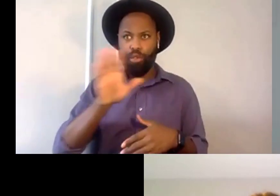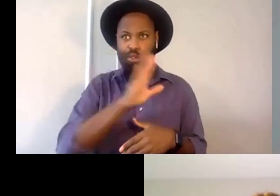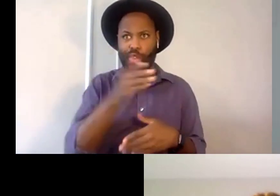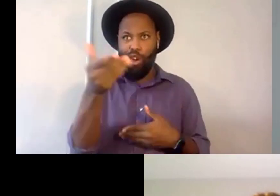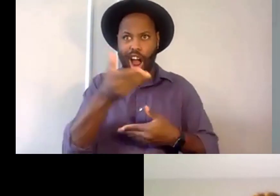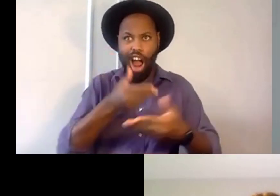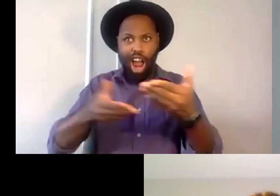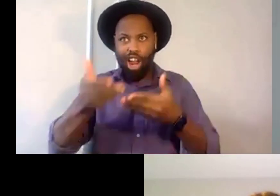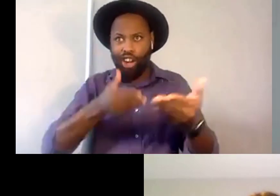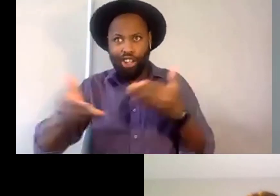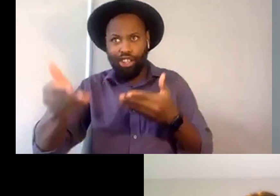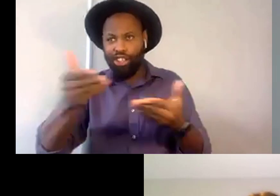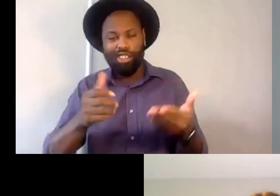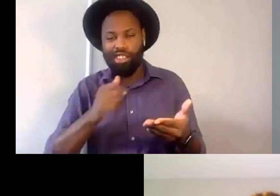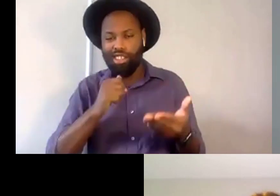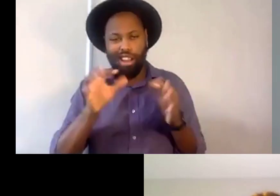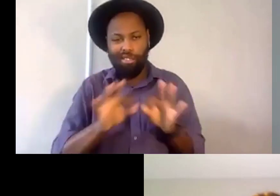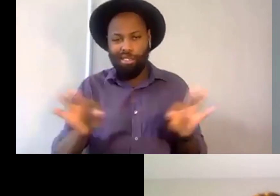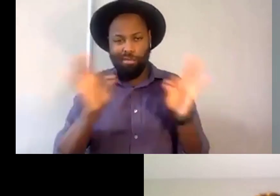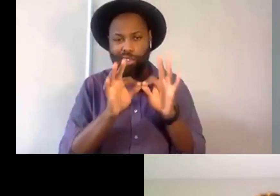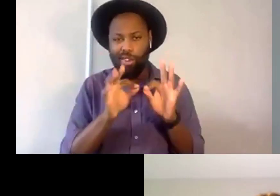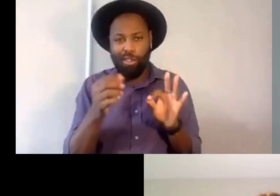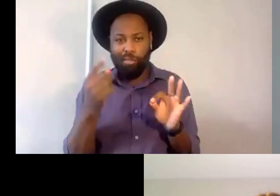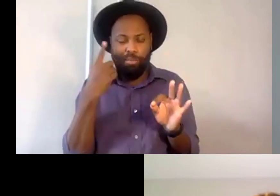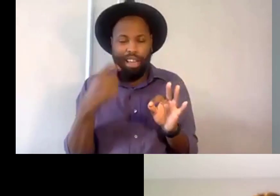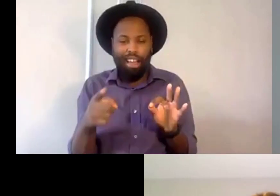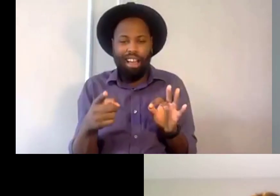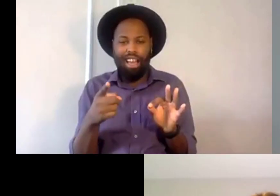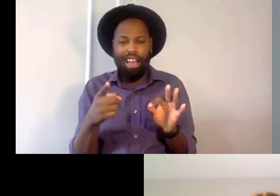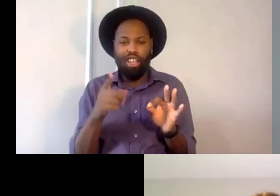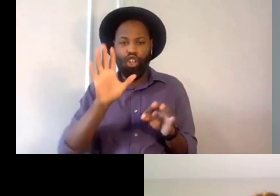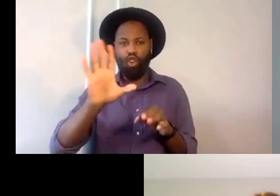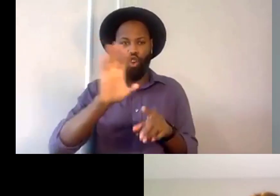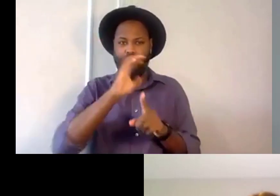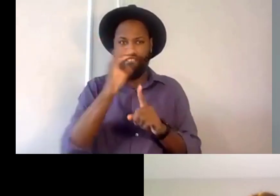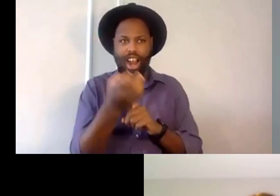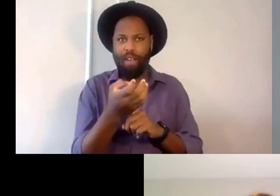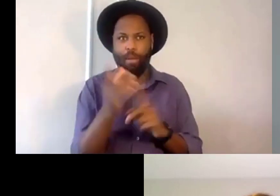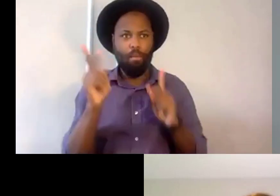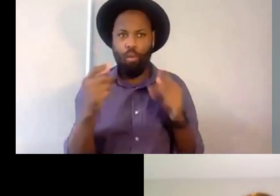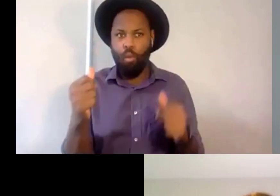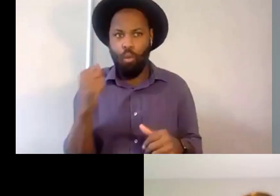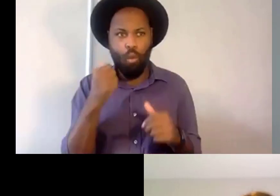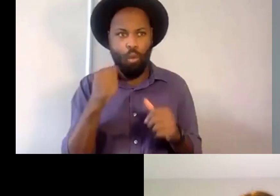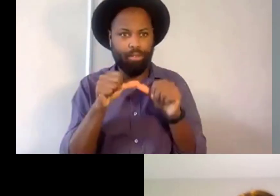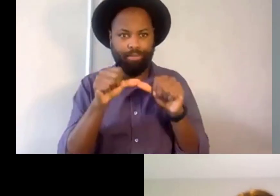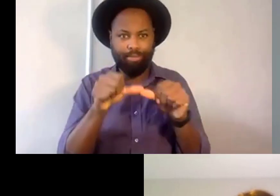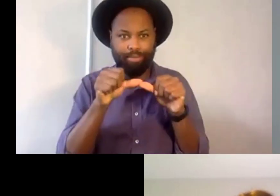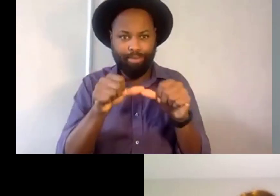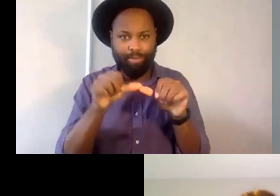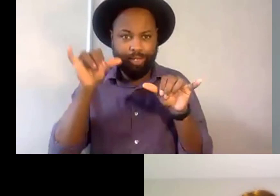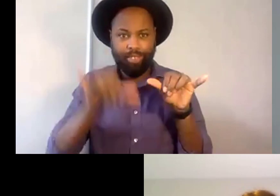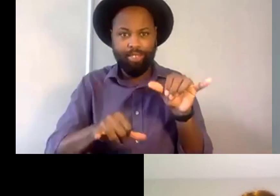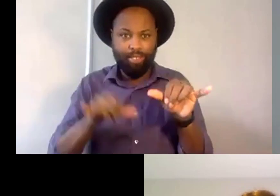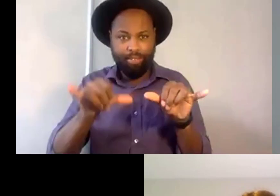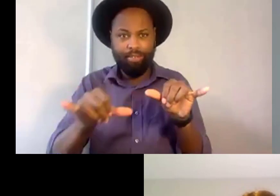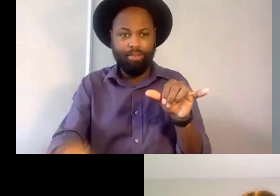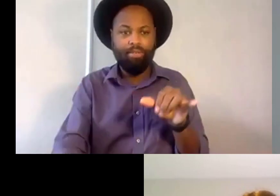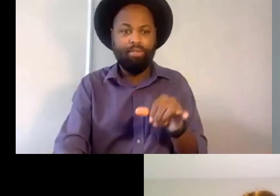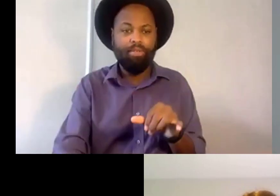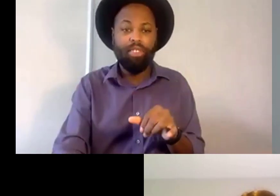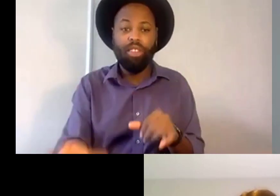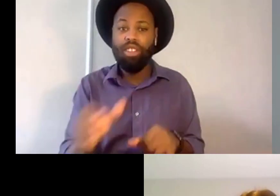matter, because your environment's not going to be one that people want to stay in. So I think not only